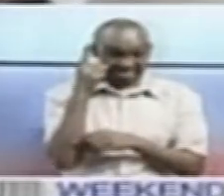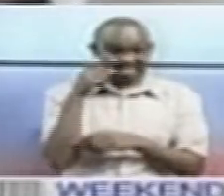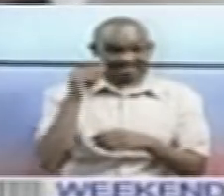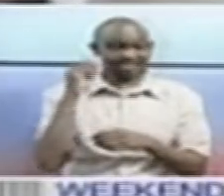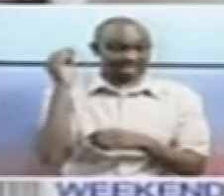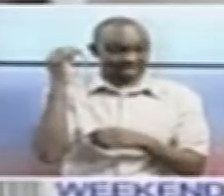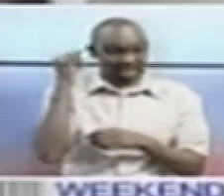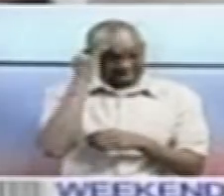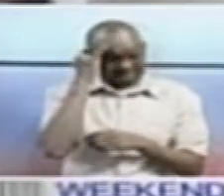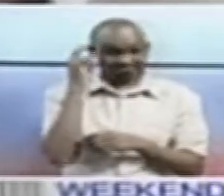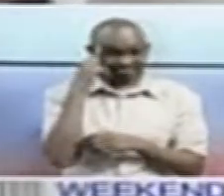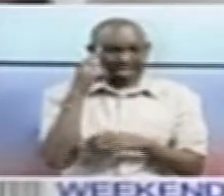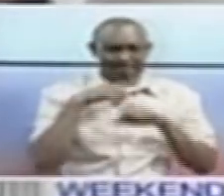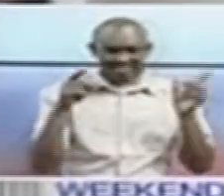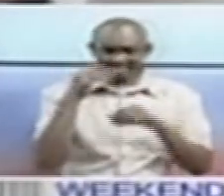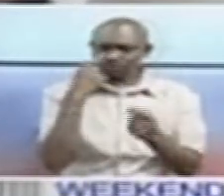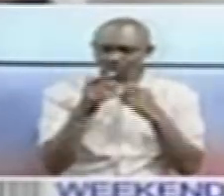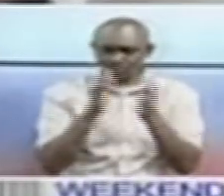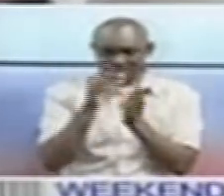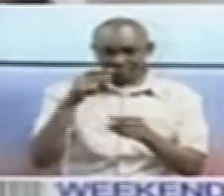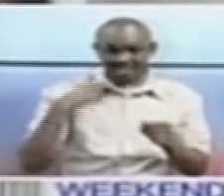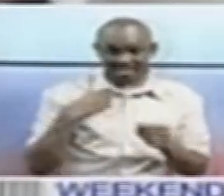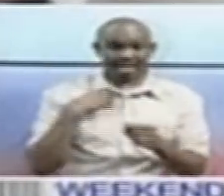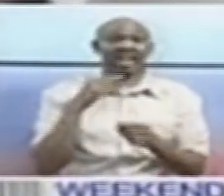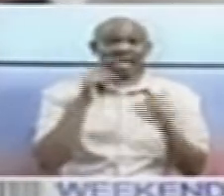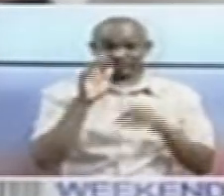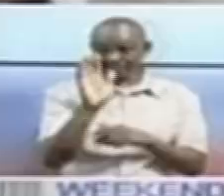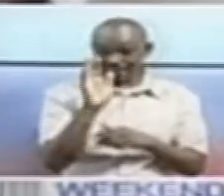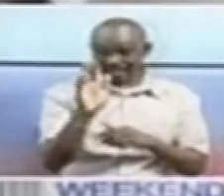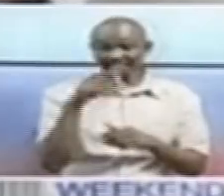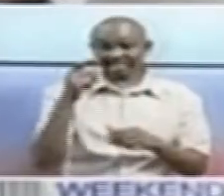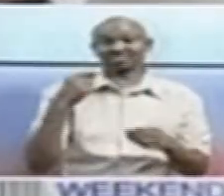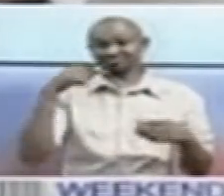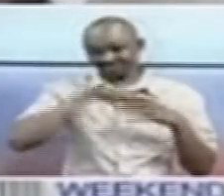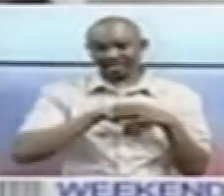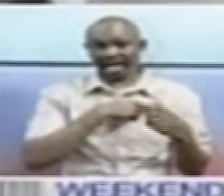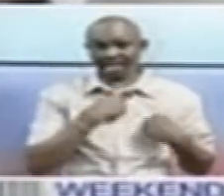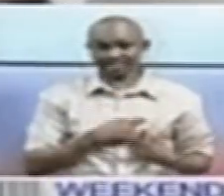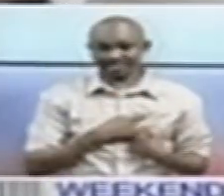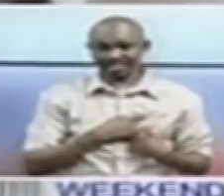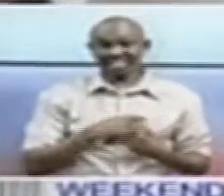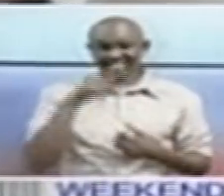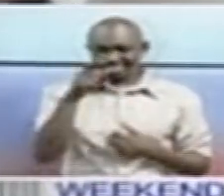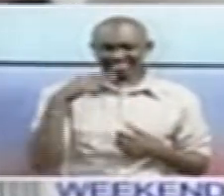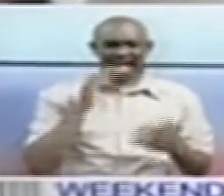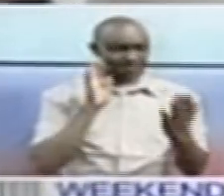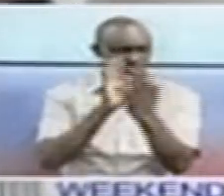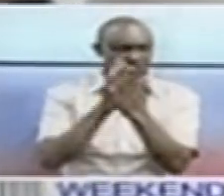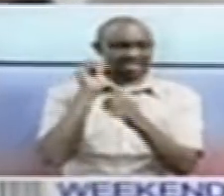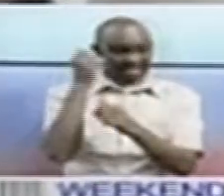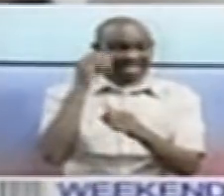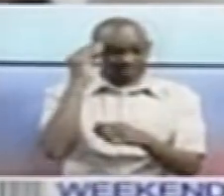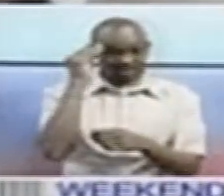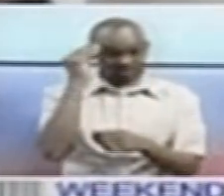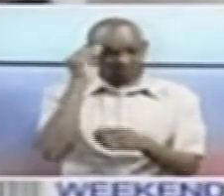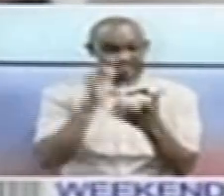goes to his head. But if you talk to him in his language, that goes to his heart. It is an approach the Kenyan